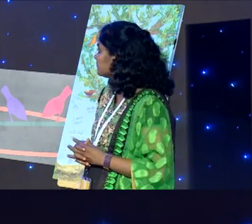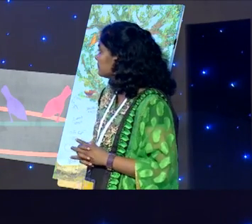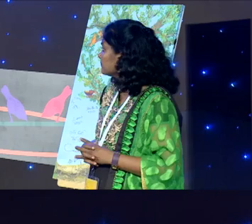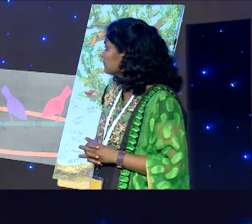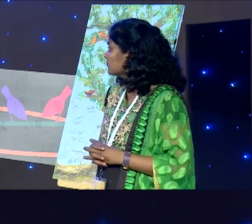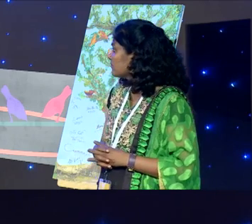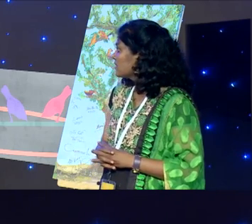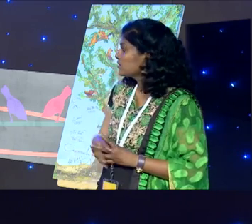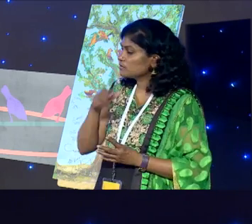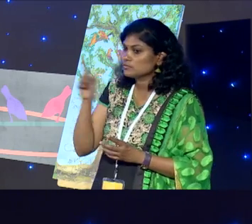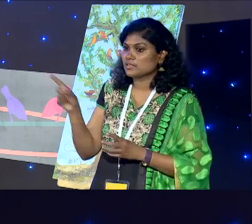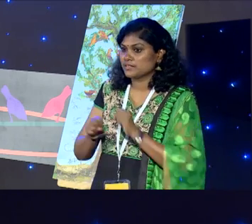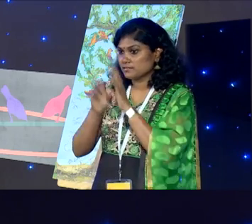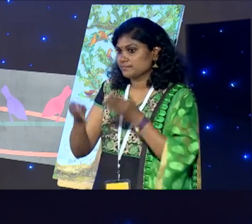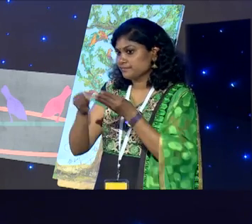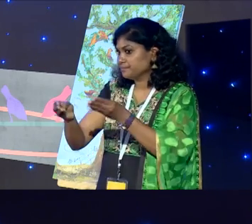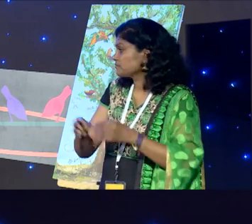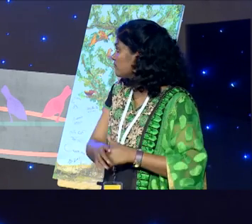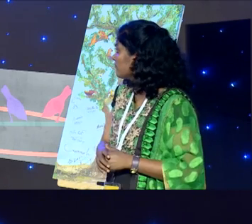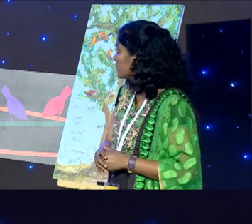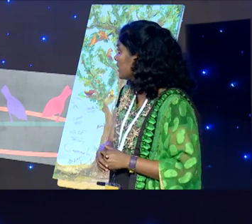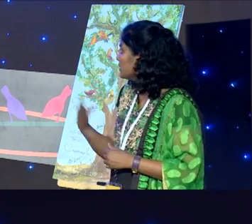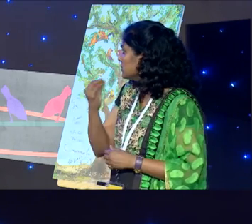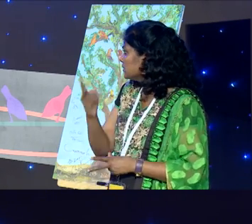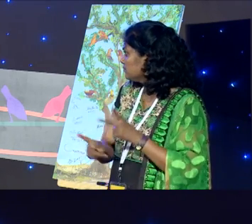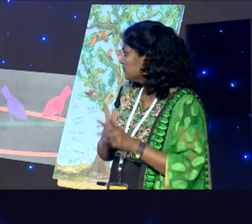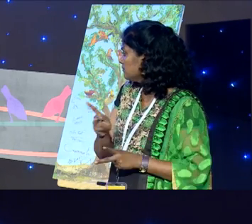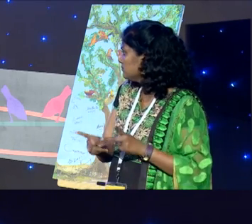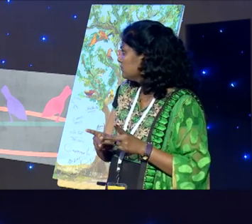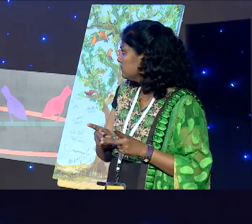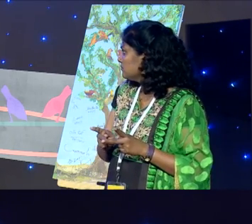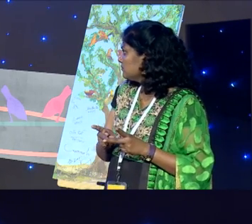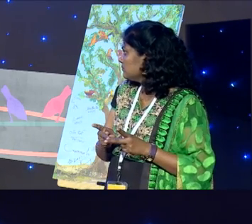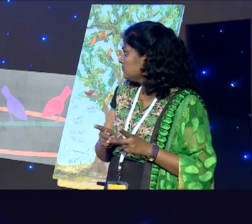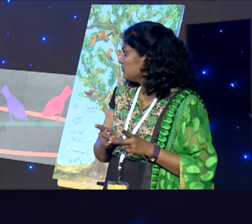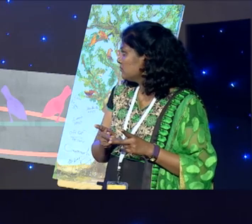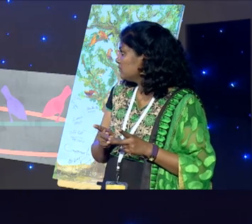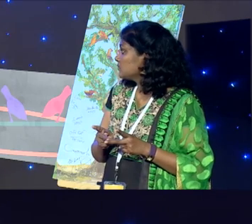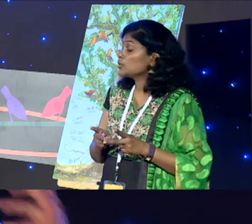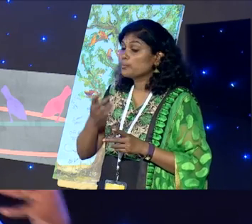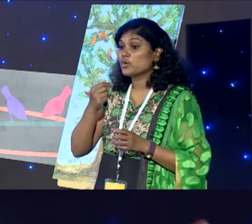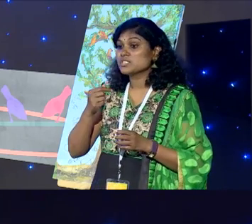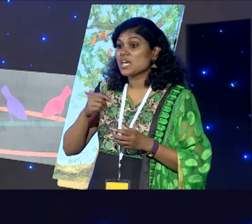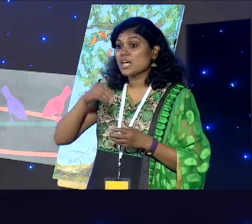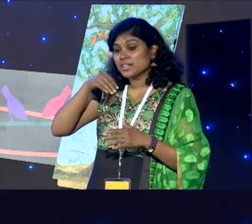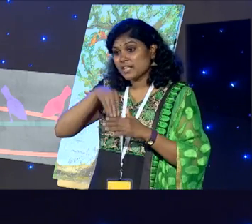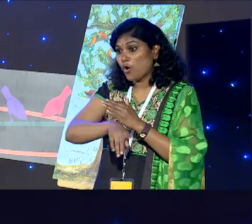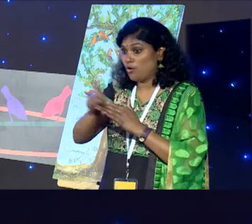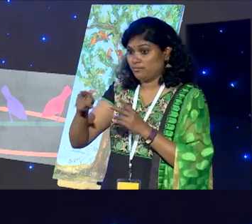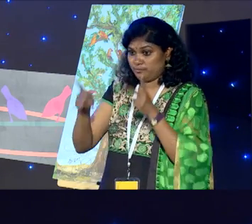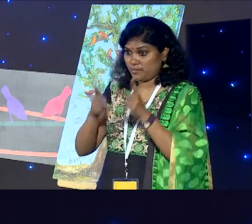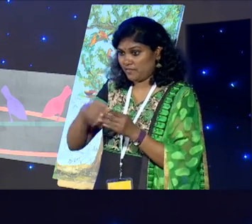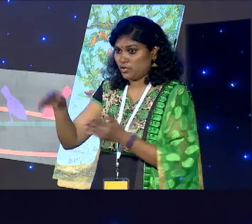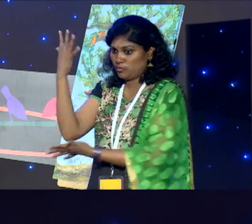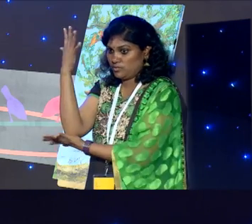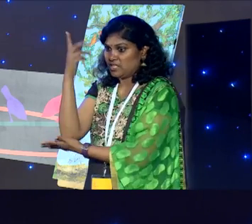this community. And some of them, and they're completely dependent on the forest. They go into the jungle for all